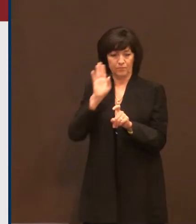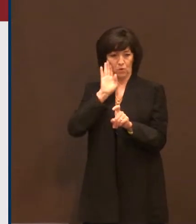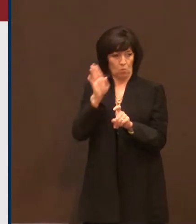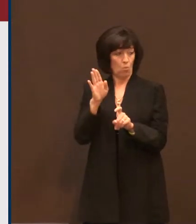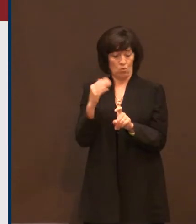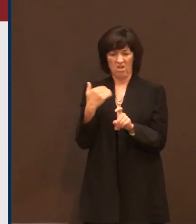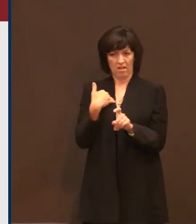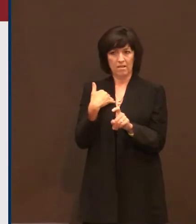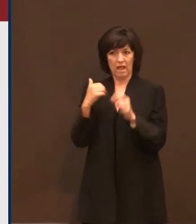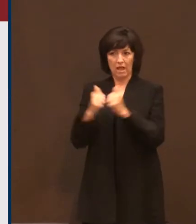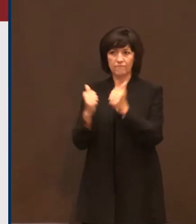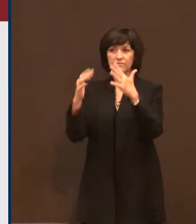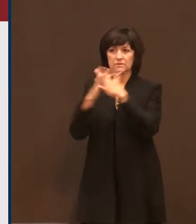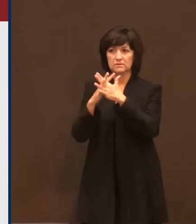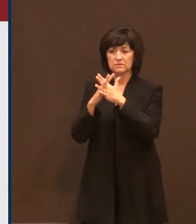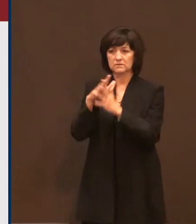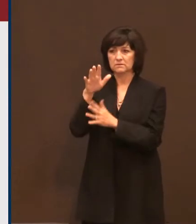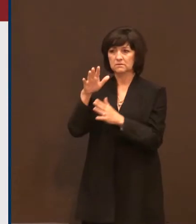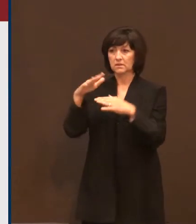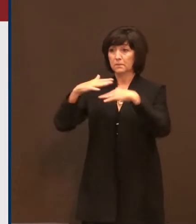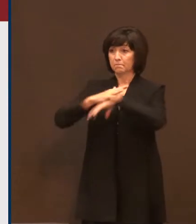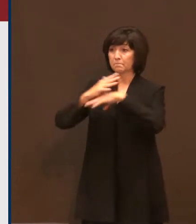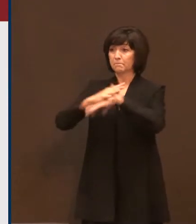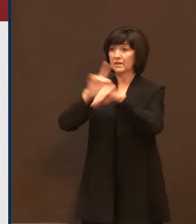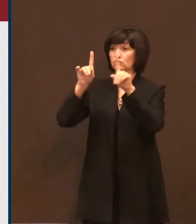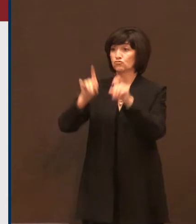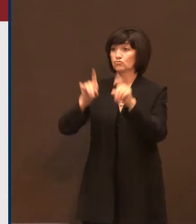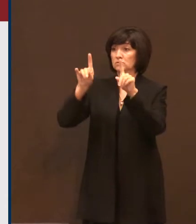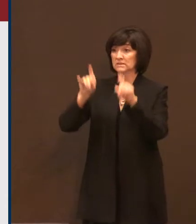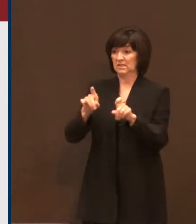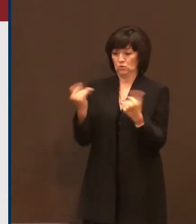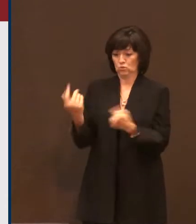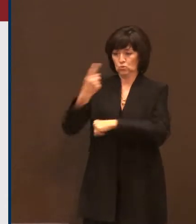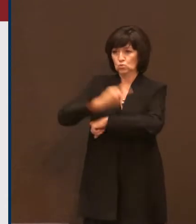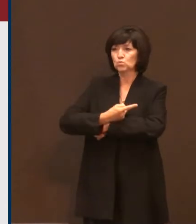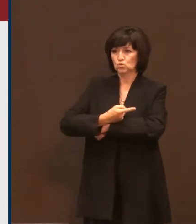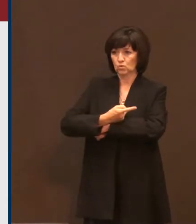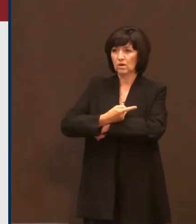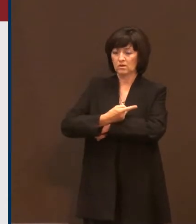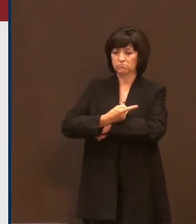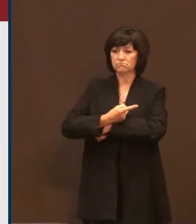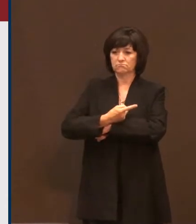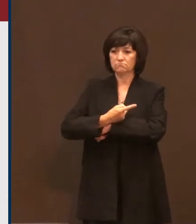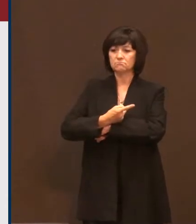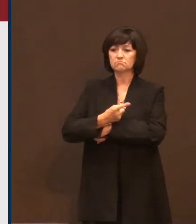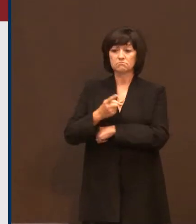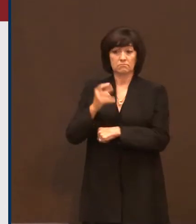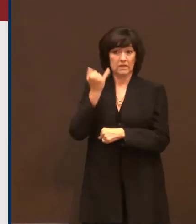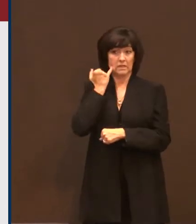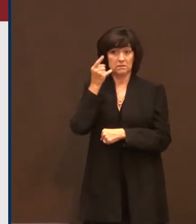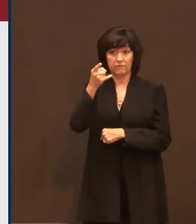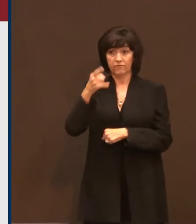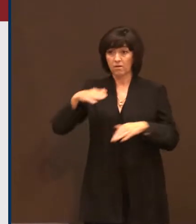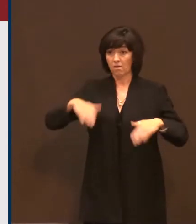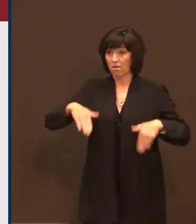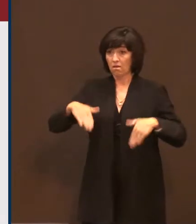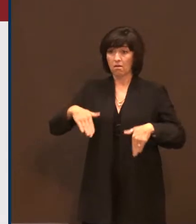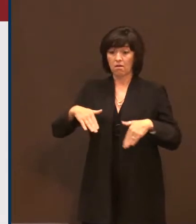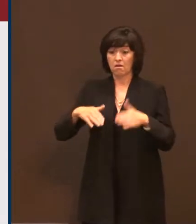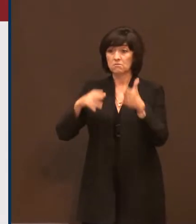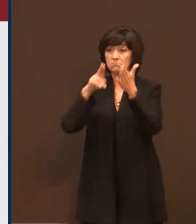today out at Epworth Church. So if you haven't signed up and you're watching and you want to get a